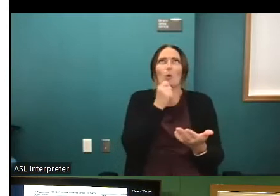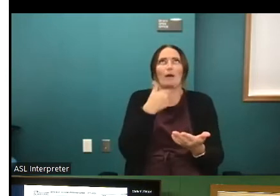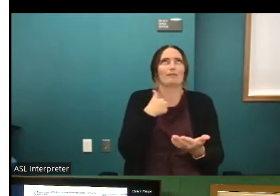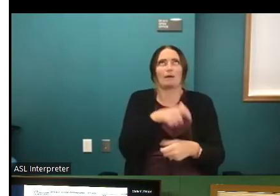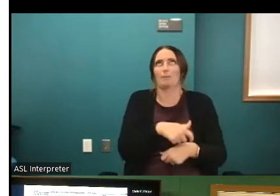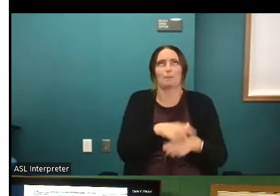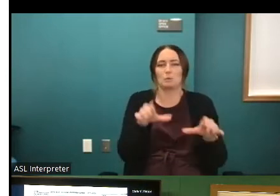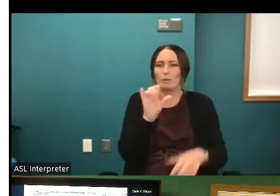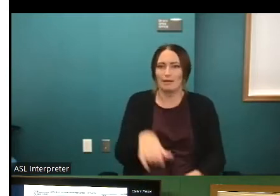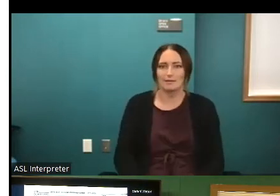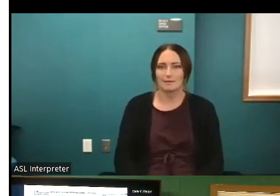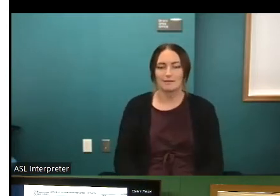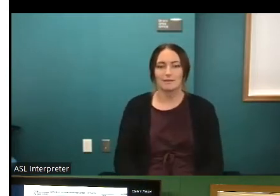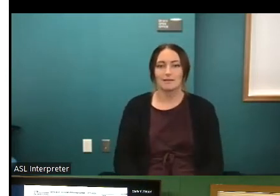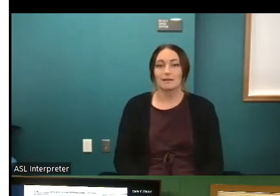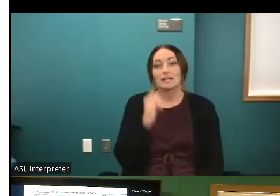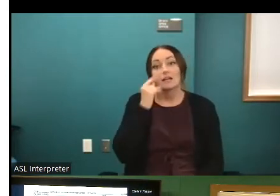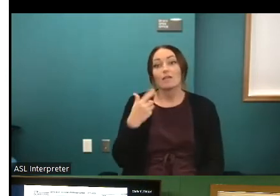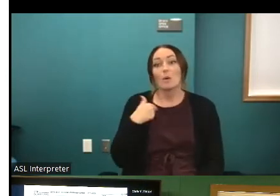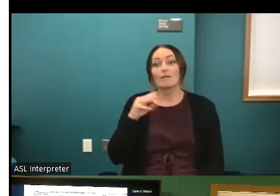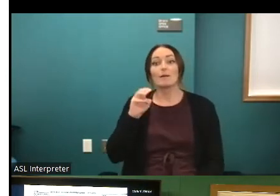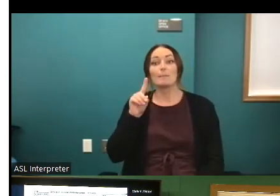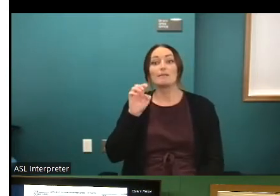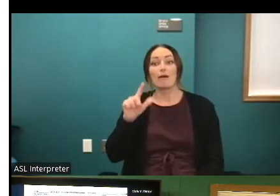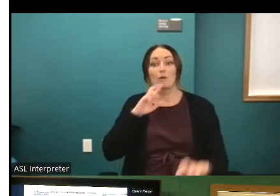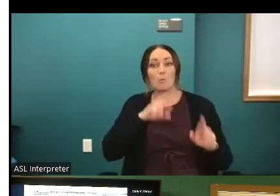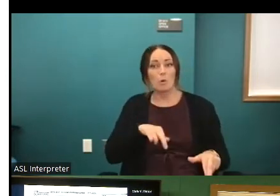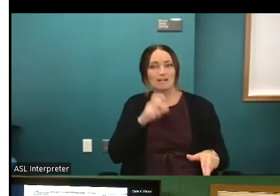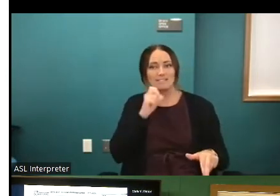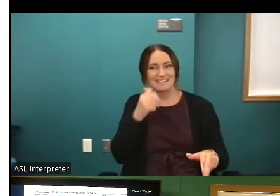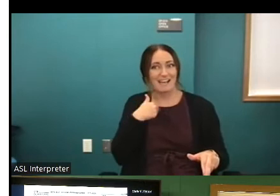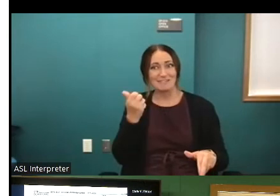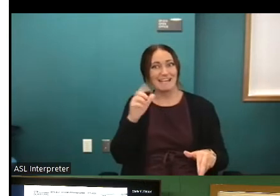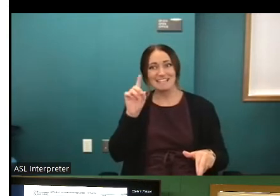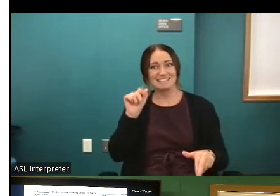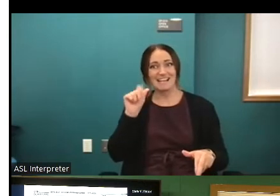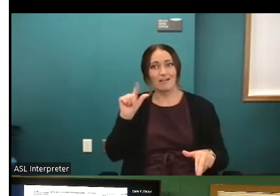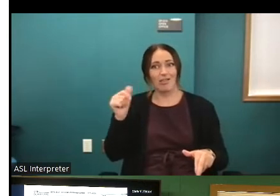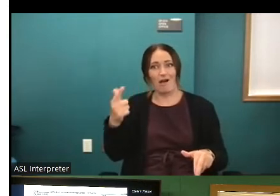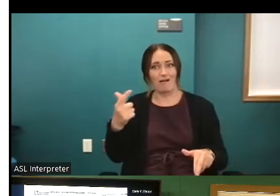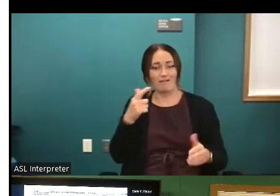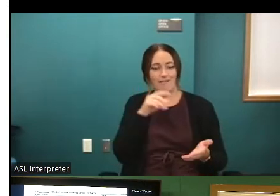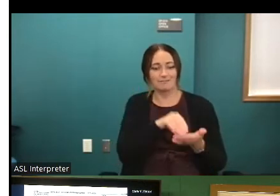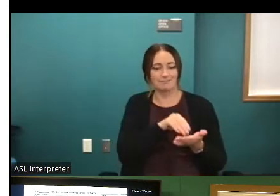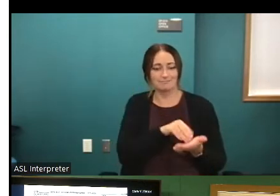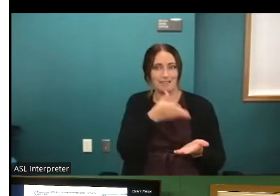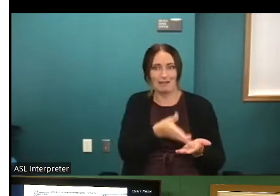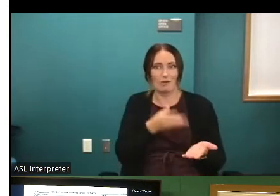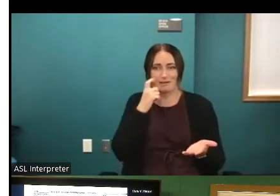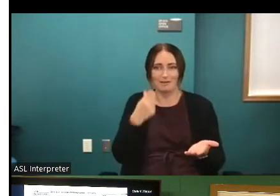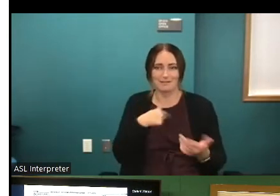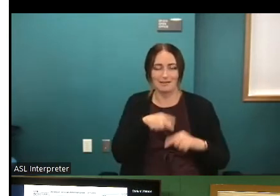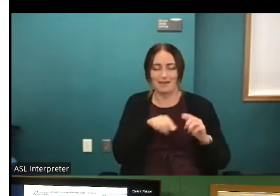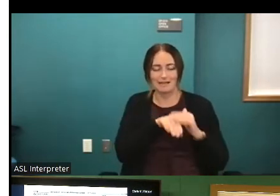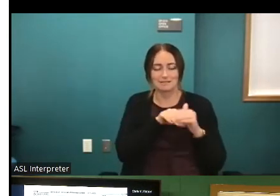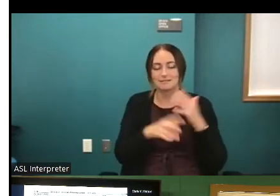anyway, data, if you have a Med-El report from us, it probably doesn't have any data logging on there because we can't access it. But that's really important, right? As